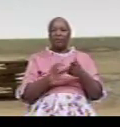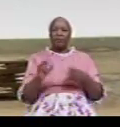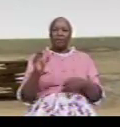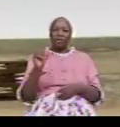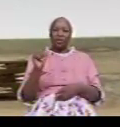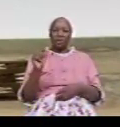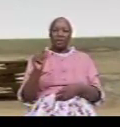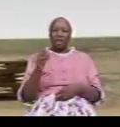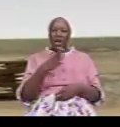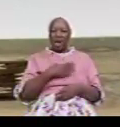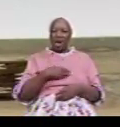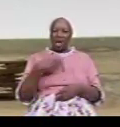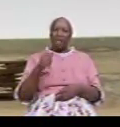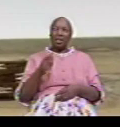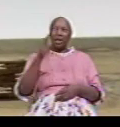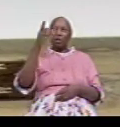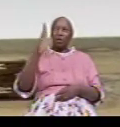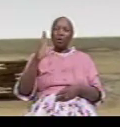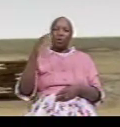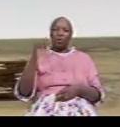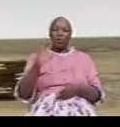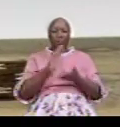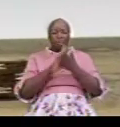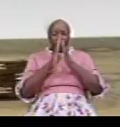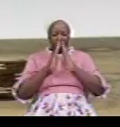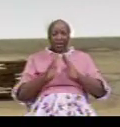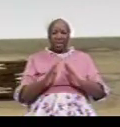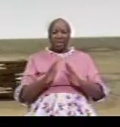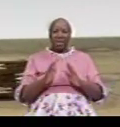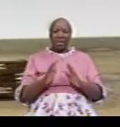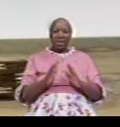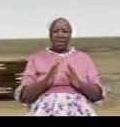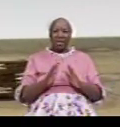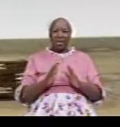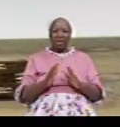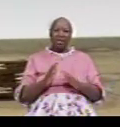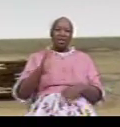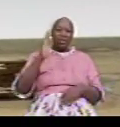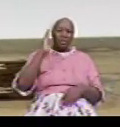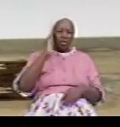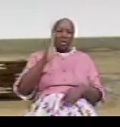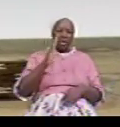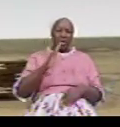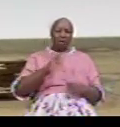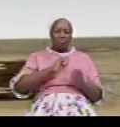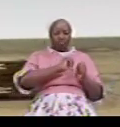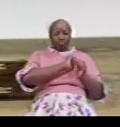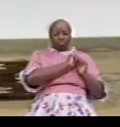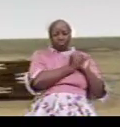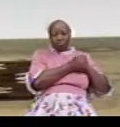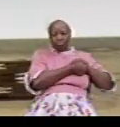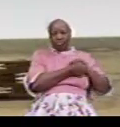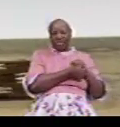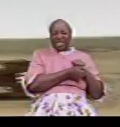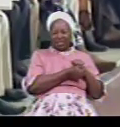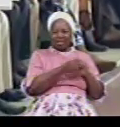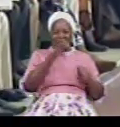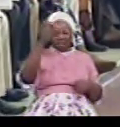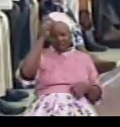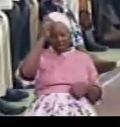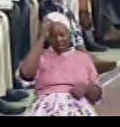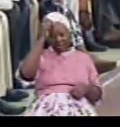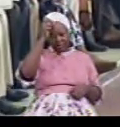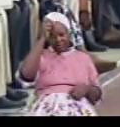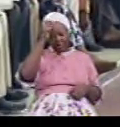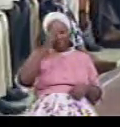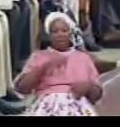the God of peace shall bruise Satan under